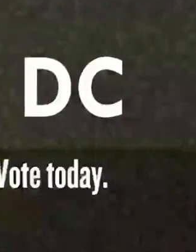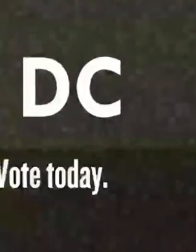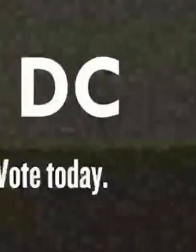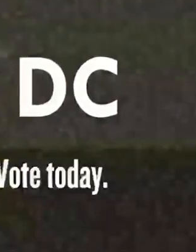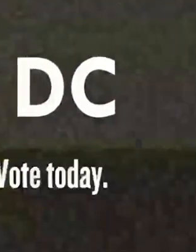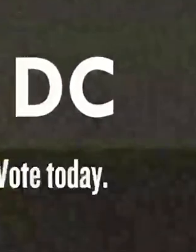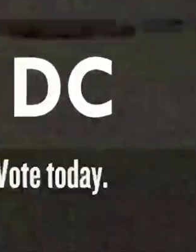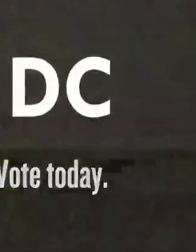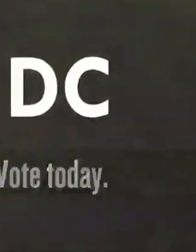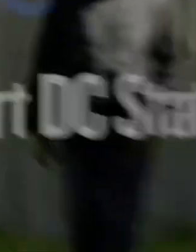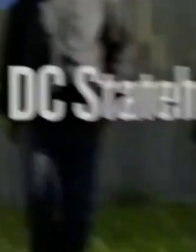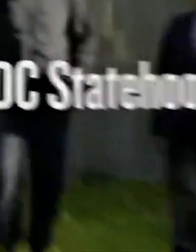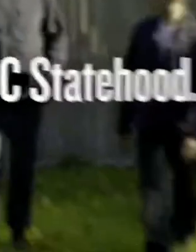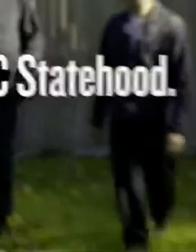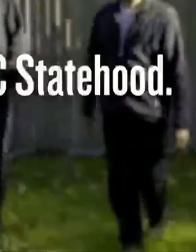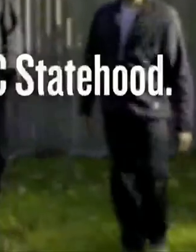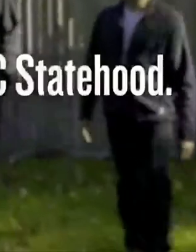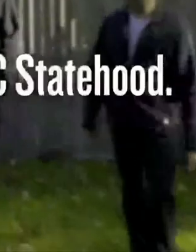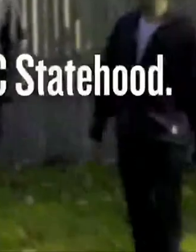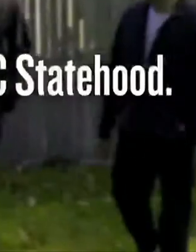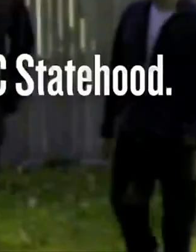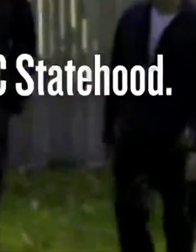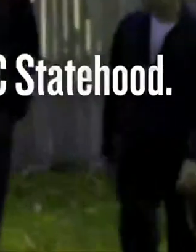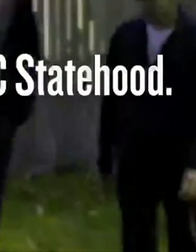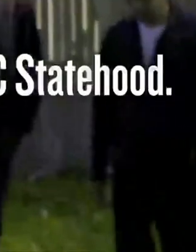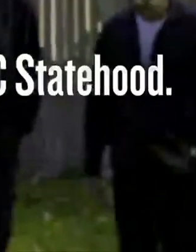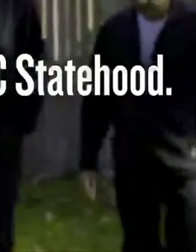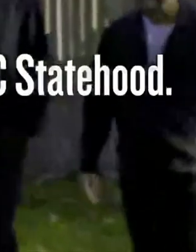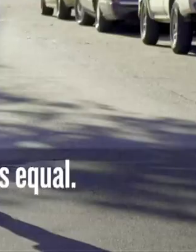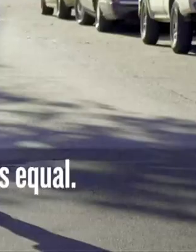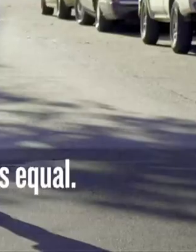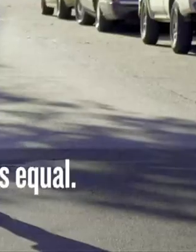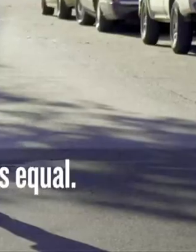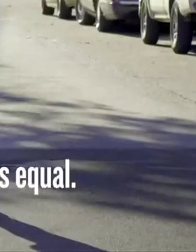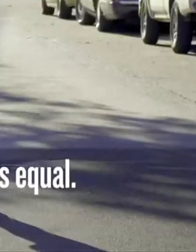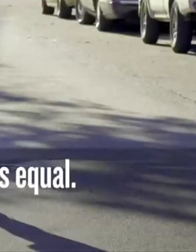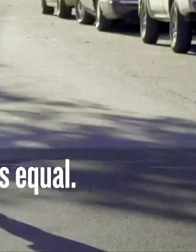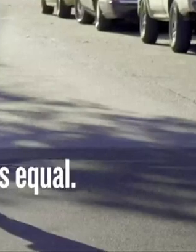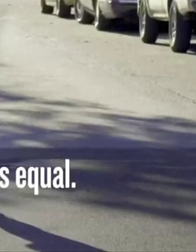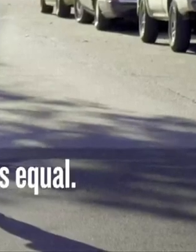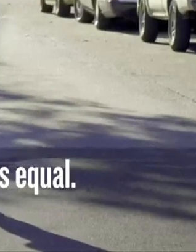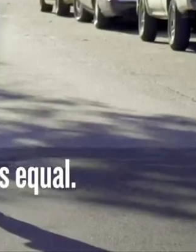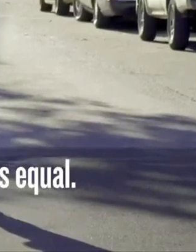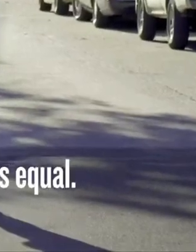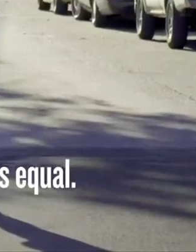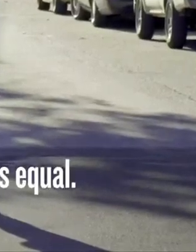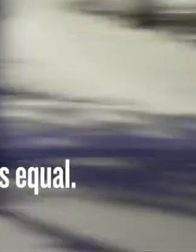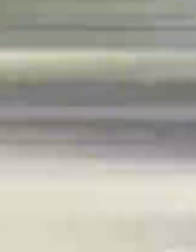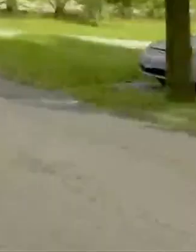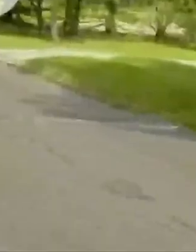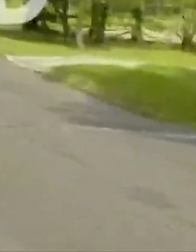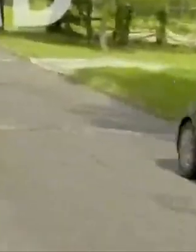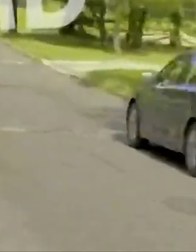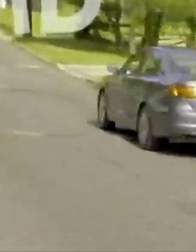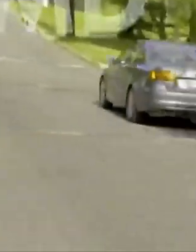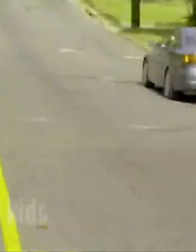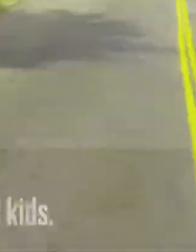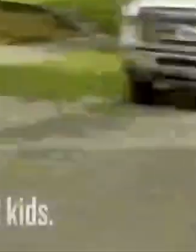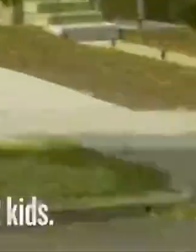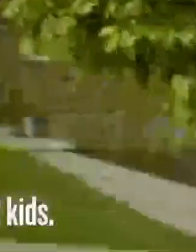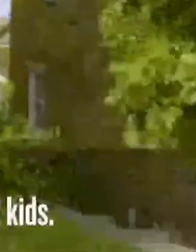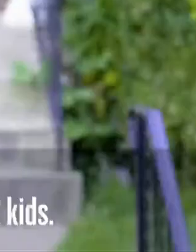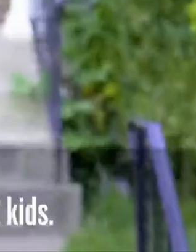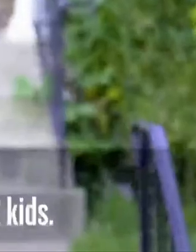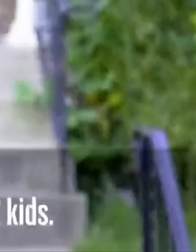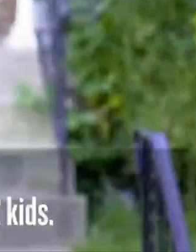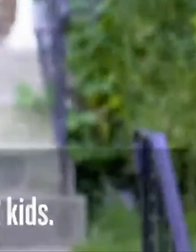taxation without representation. Join D.C. Vote today. This yellow line makes some Americans less equal.